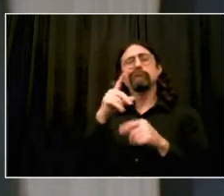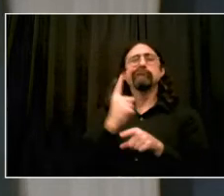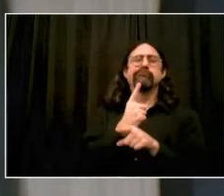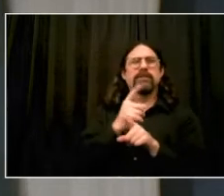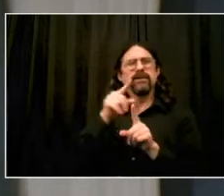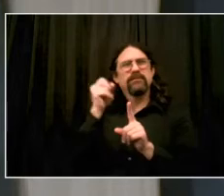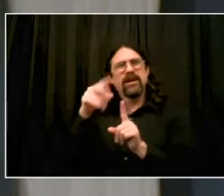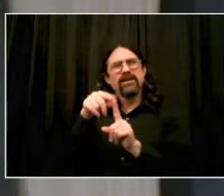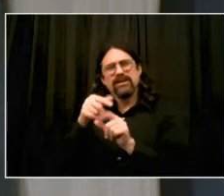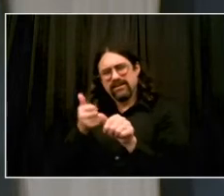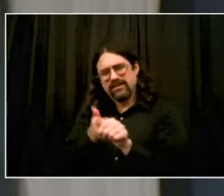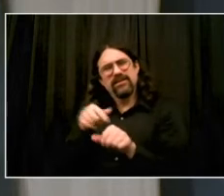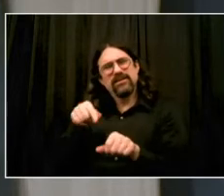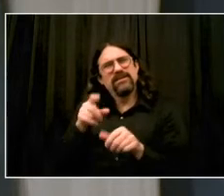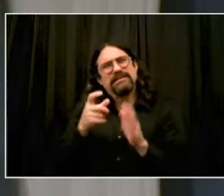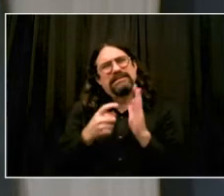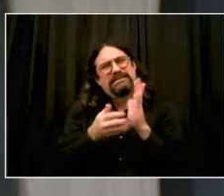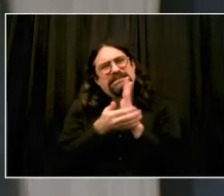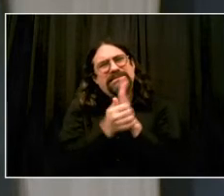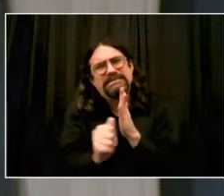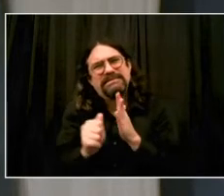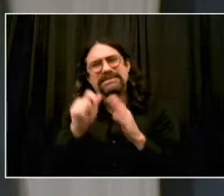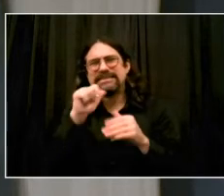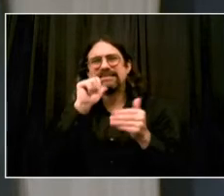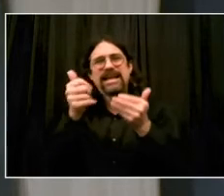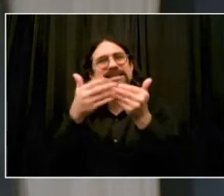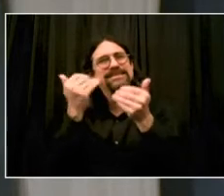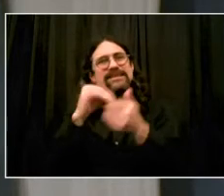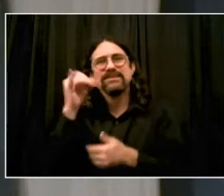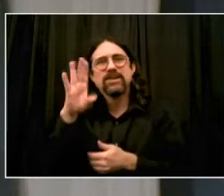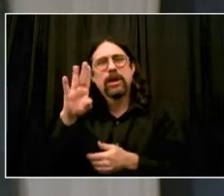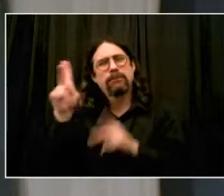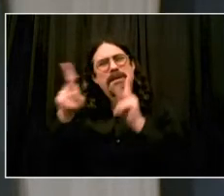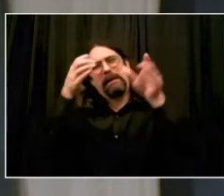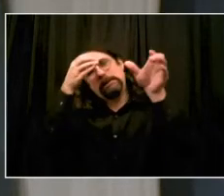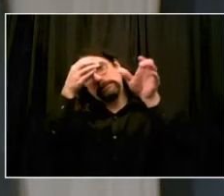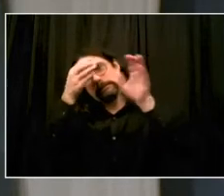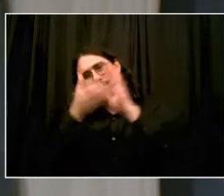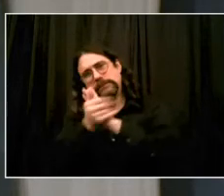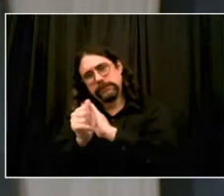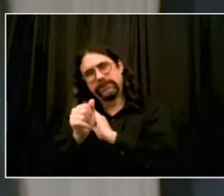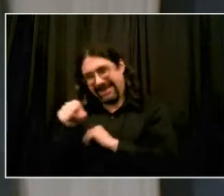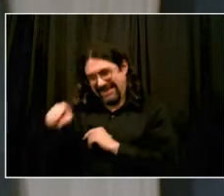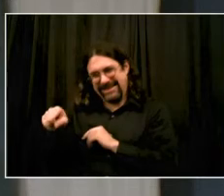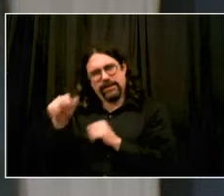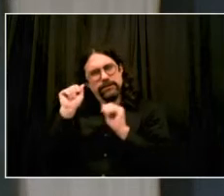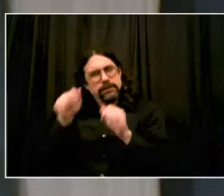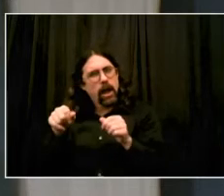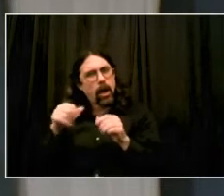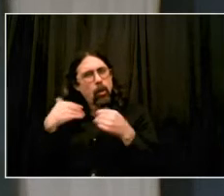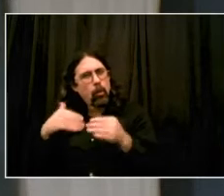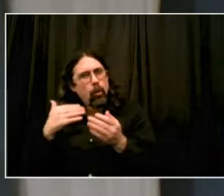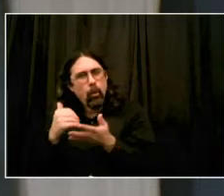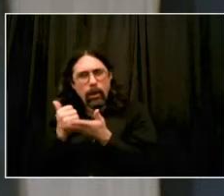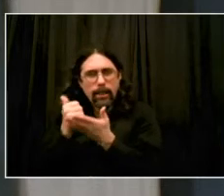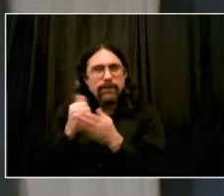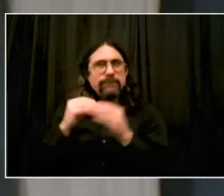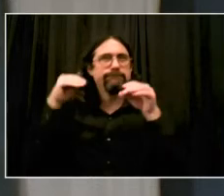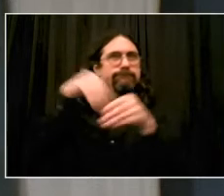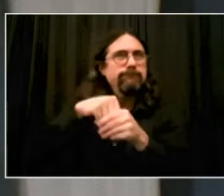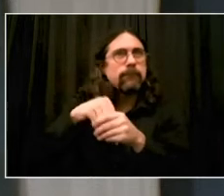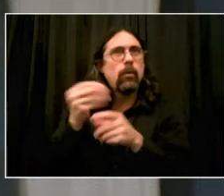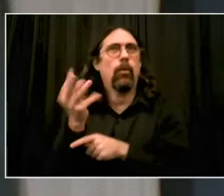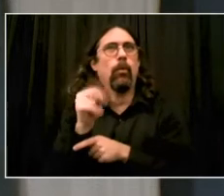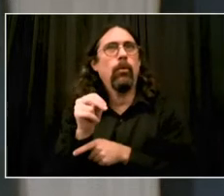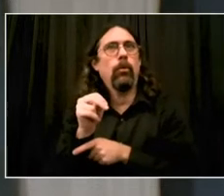from a prison-based economy and further upstate places in New York, we have to replace that with some sort of economic sustenance. My belief